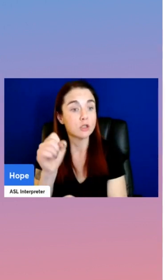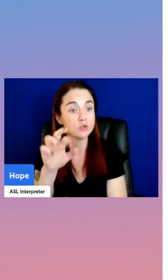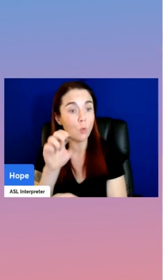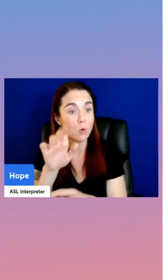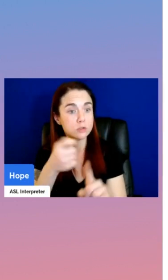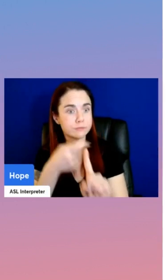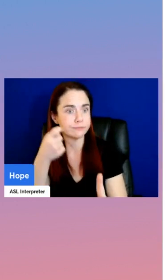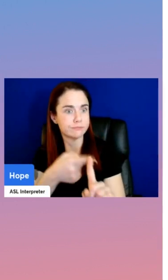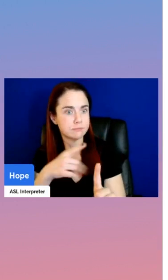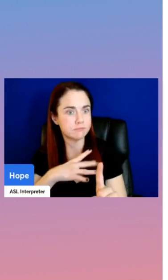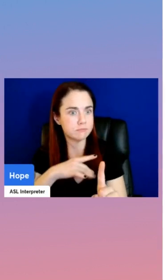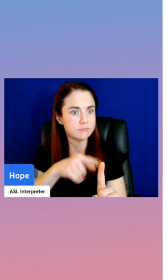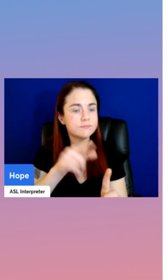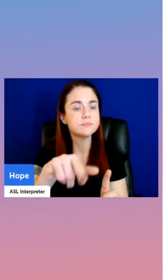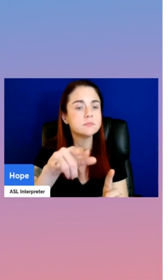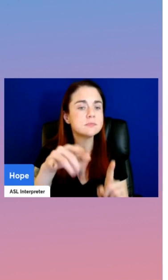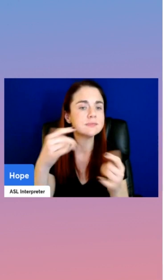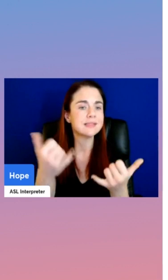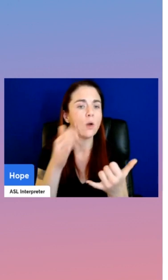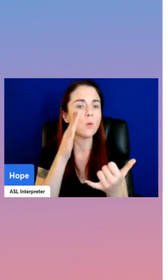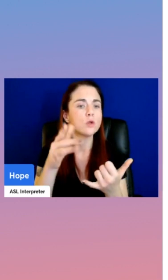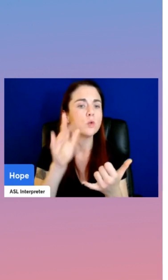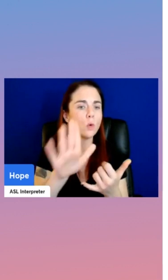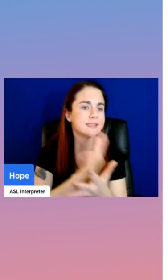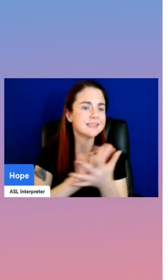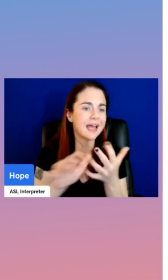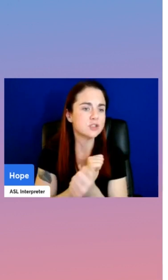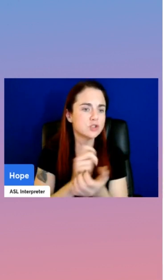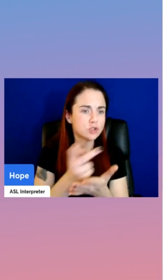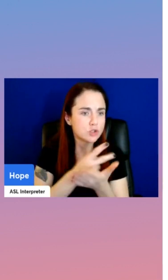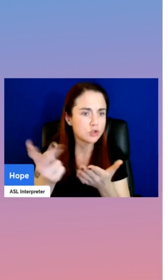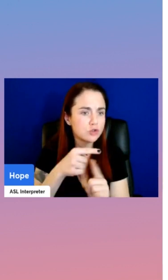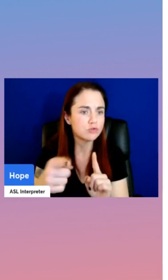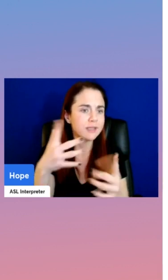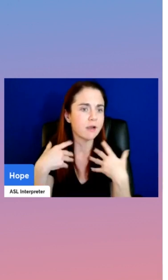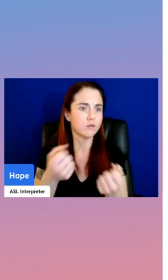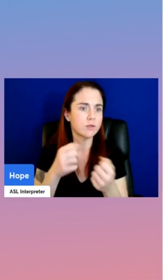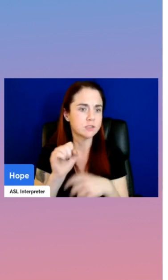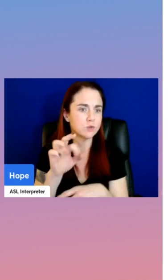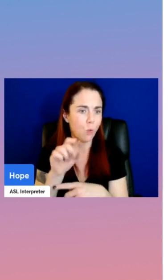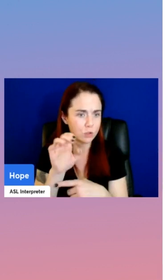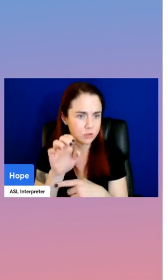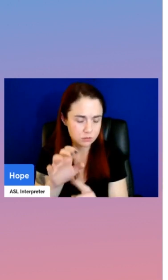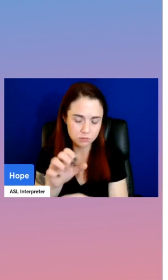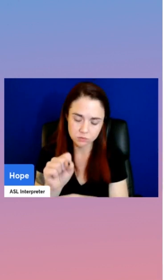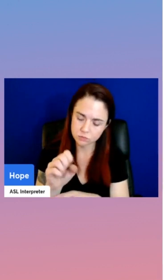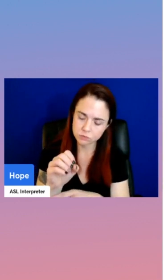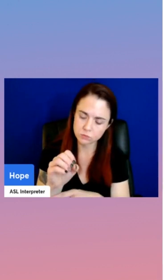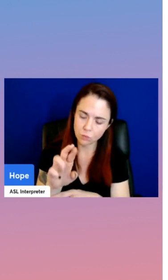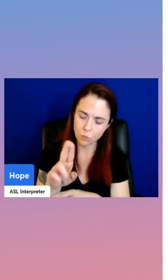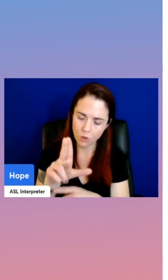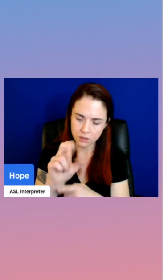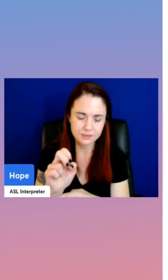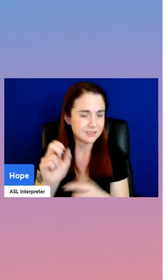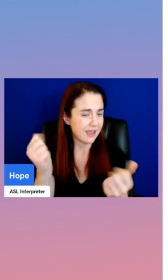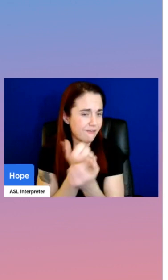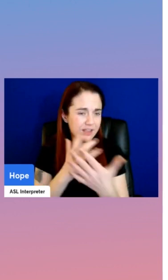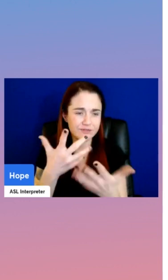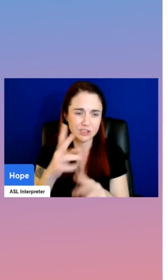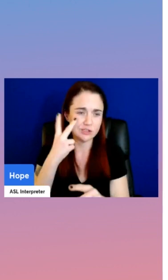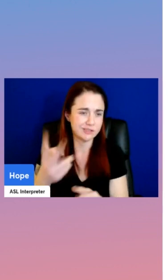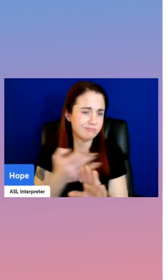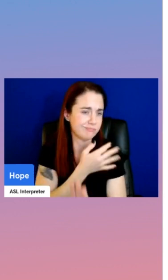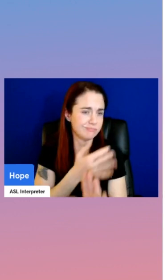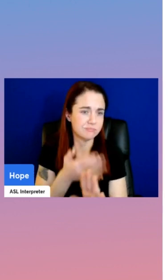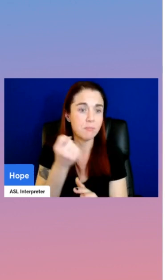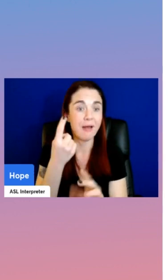this time going to be your disaster recovery source, which means it's basically exactly the same as all what we saw. The only difference is that the region in this case is